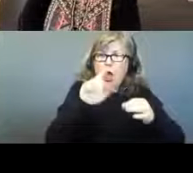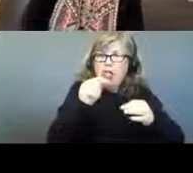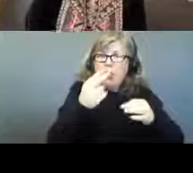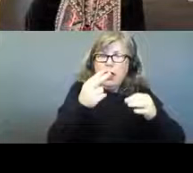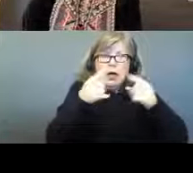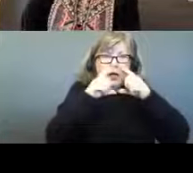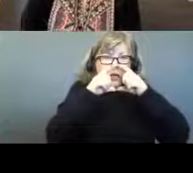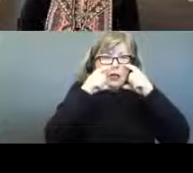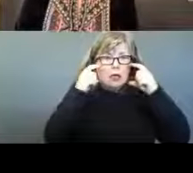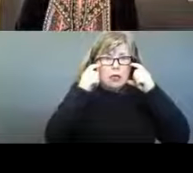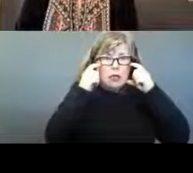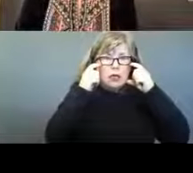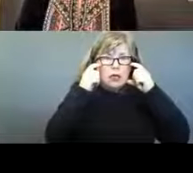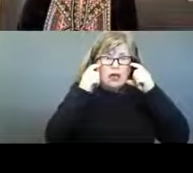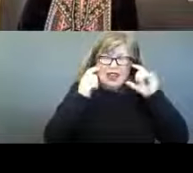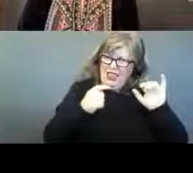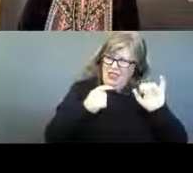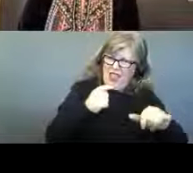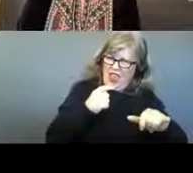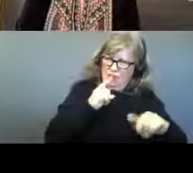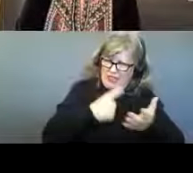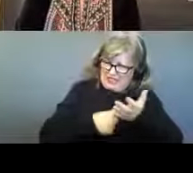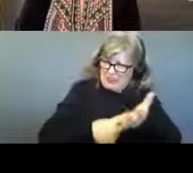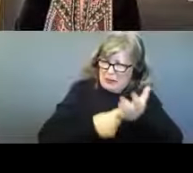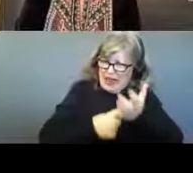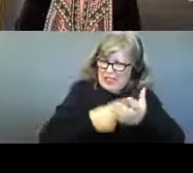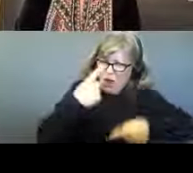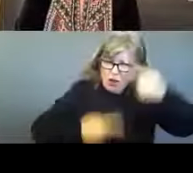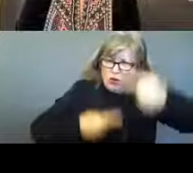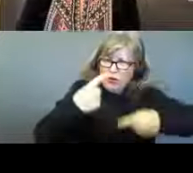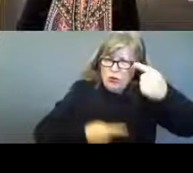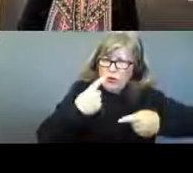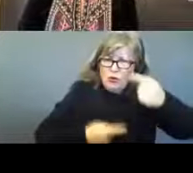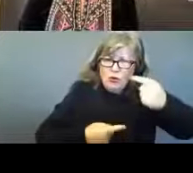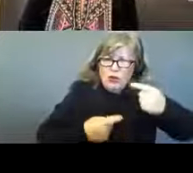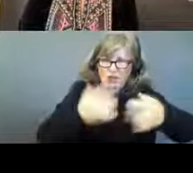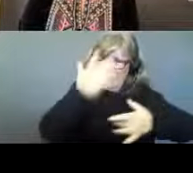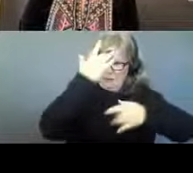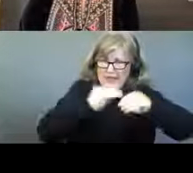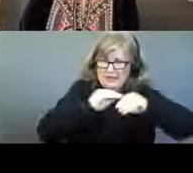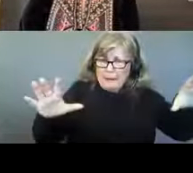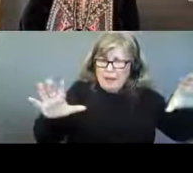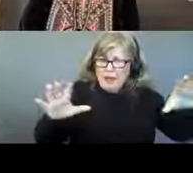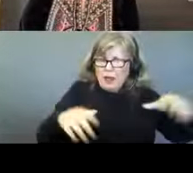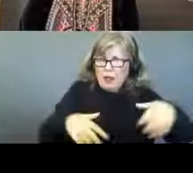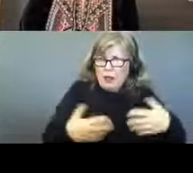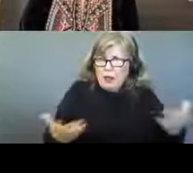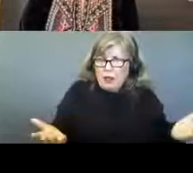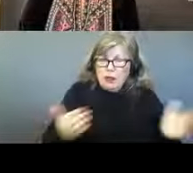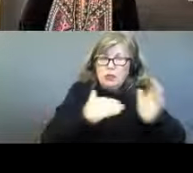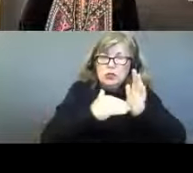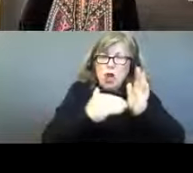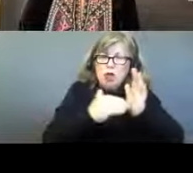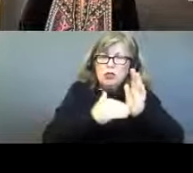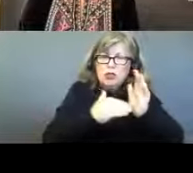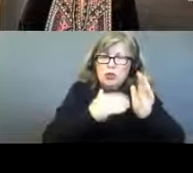cloth and nose become a topic of debate during an unprecedented health pandemic? No real doctor will tell a patient not